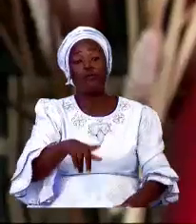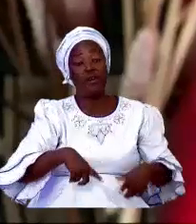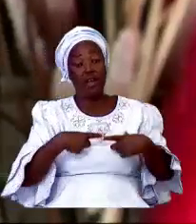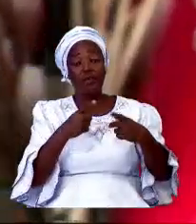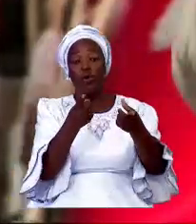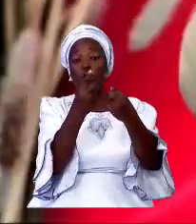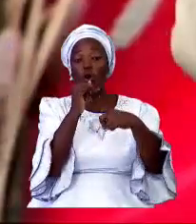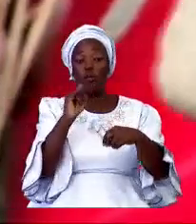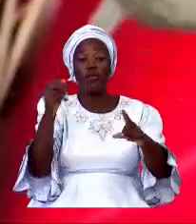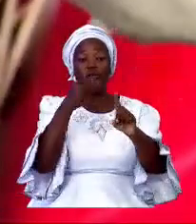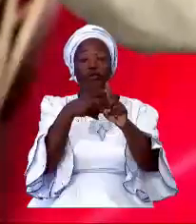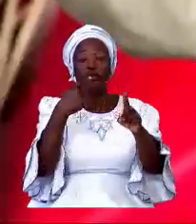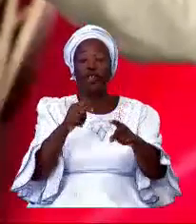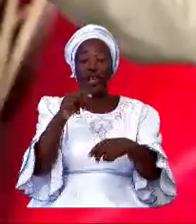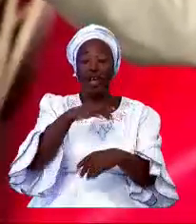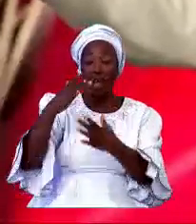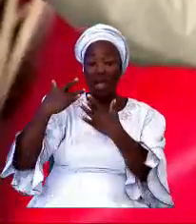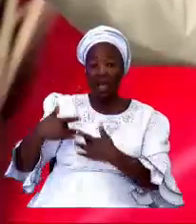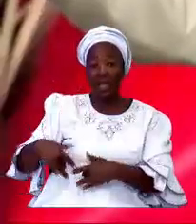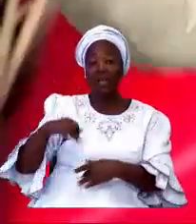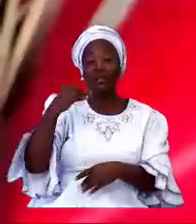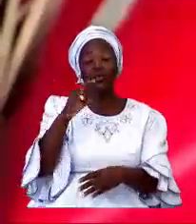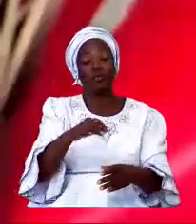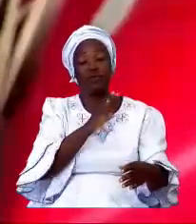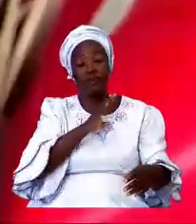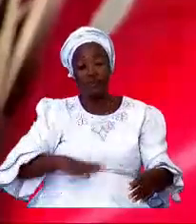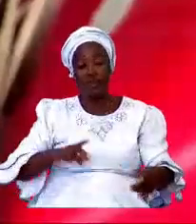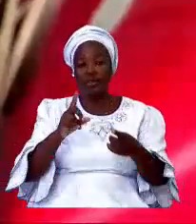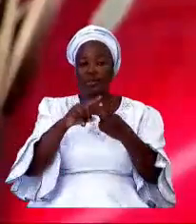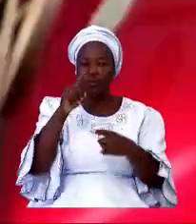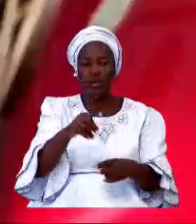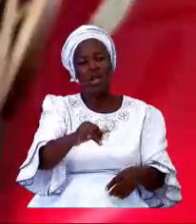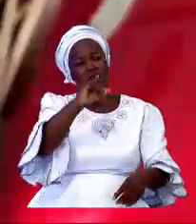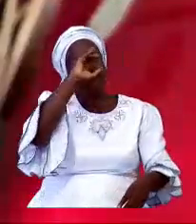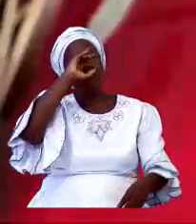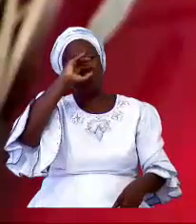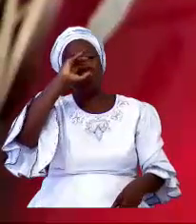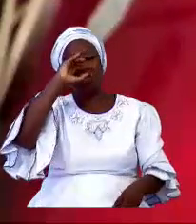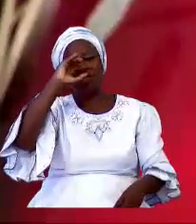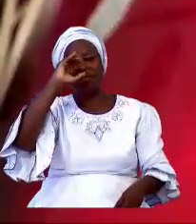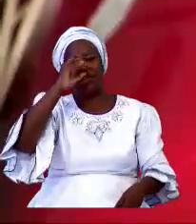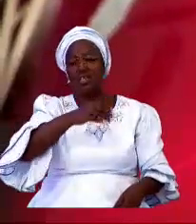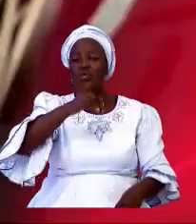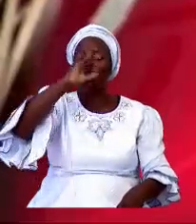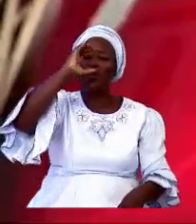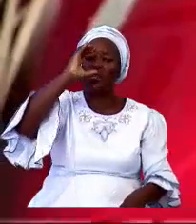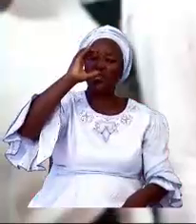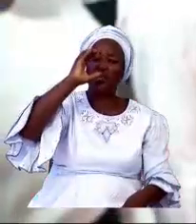Take the water of life coming from the heart of Christ unto